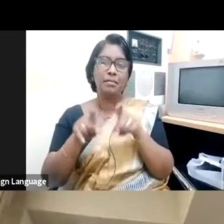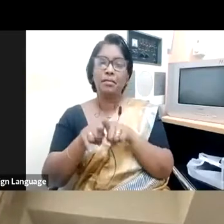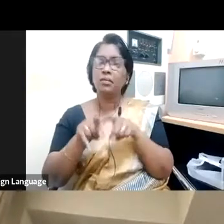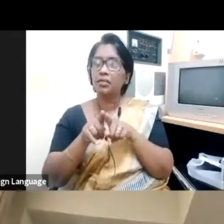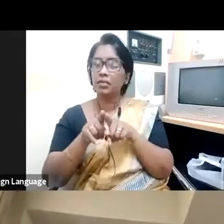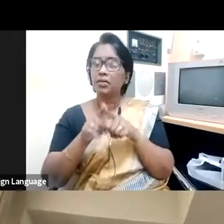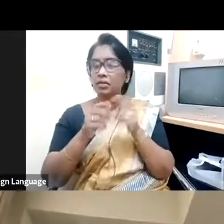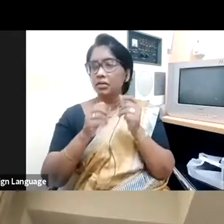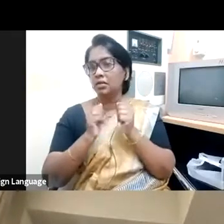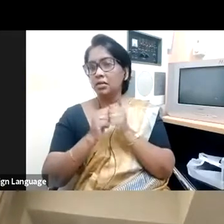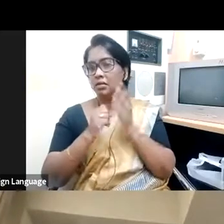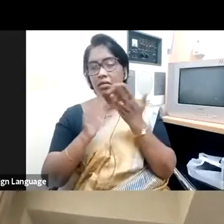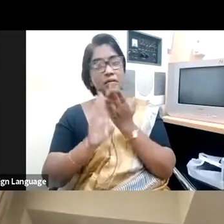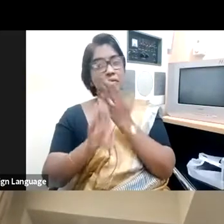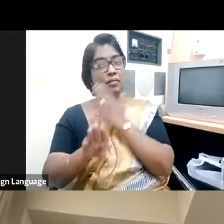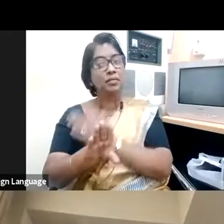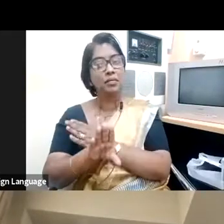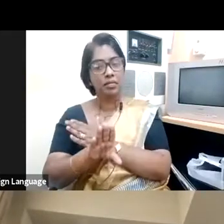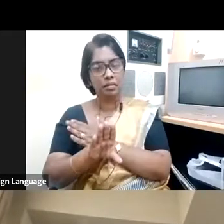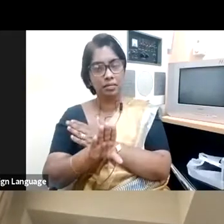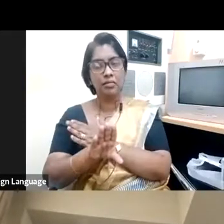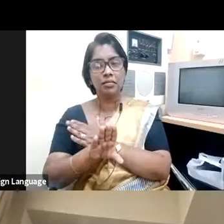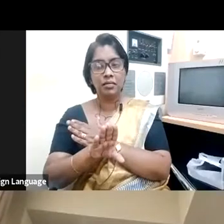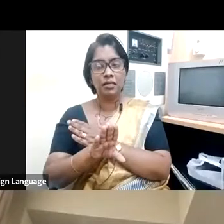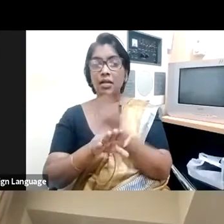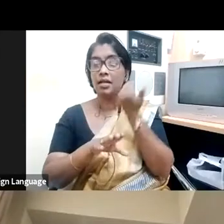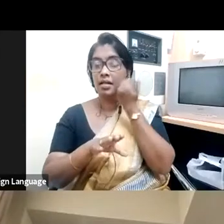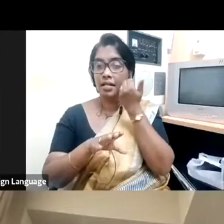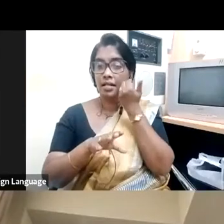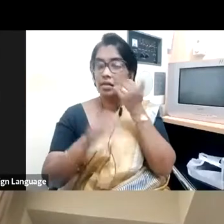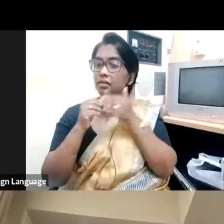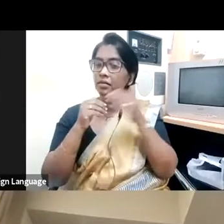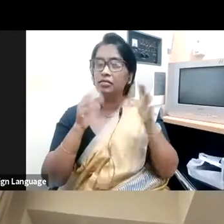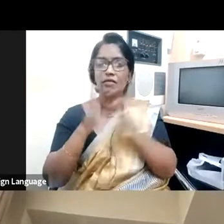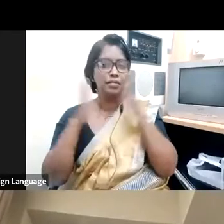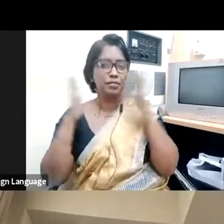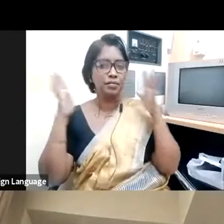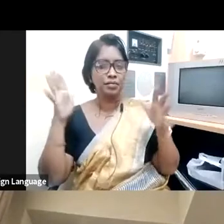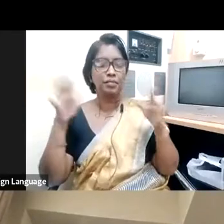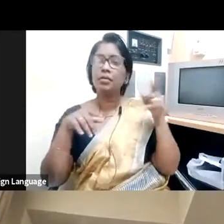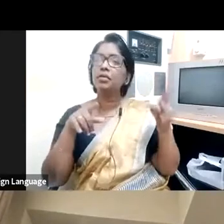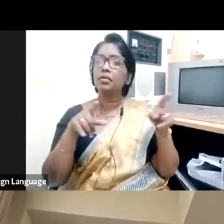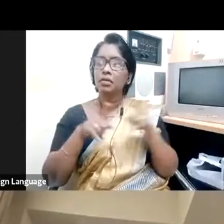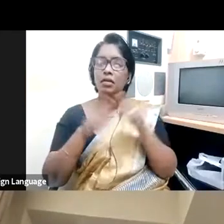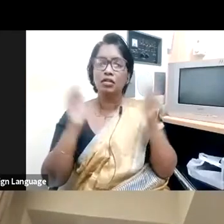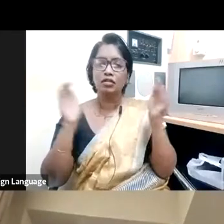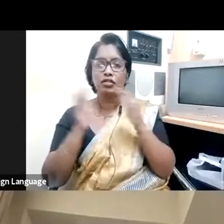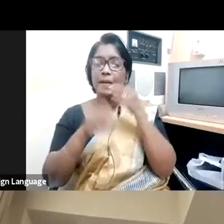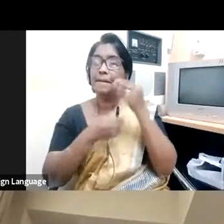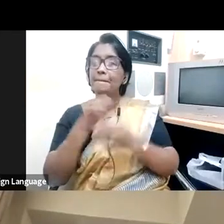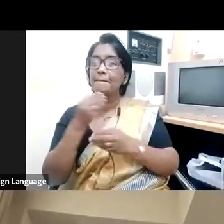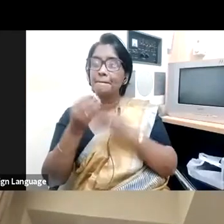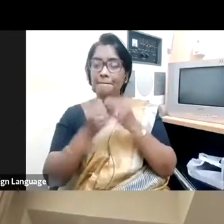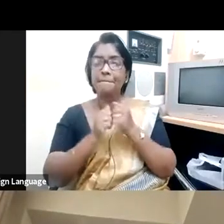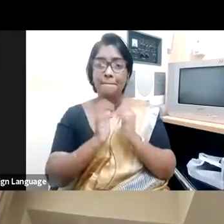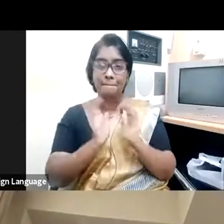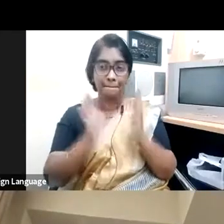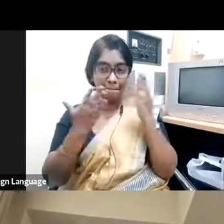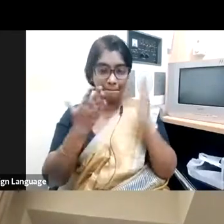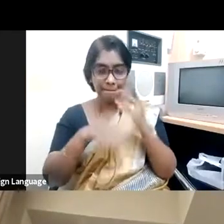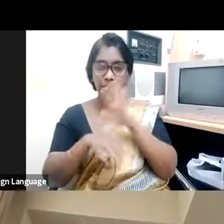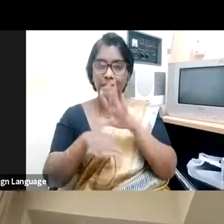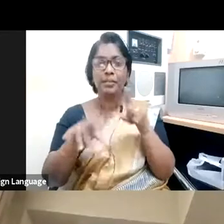So many little industries, mom and pop shops have started up businesses, and all of that is fueled by